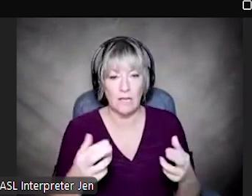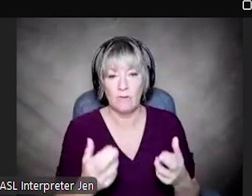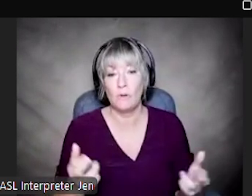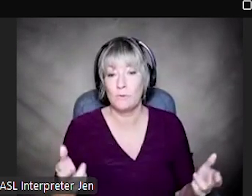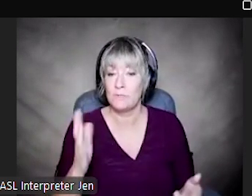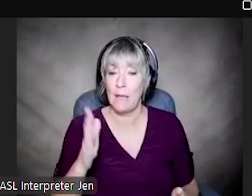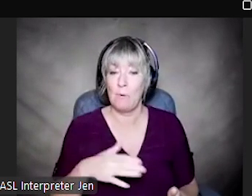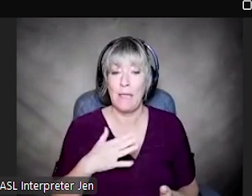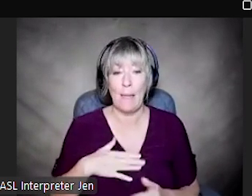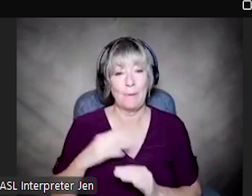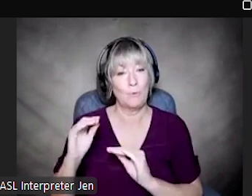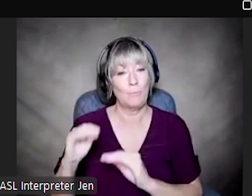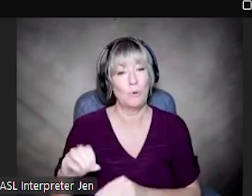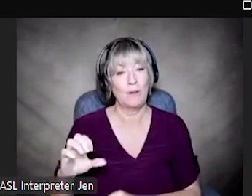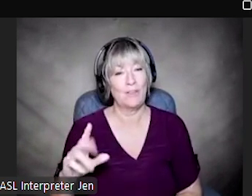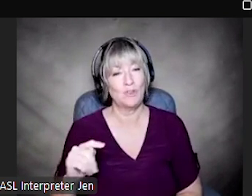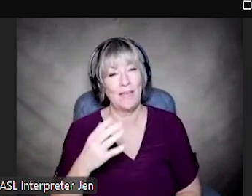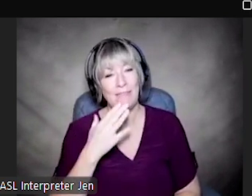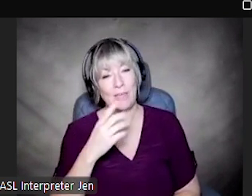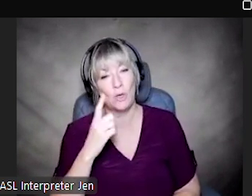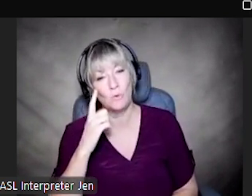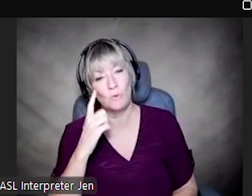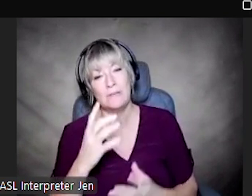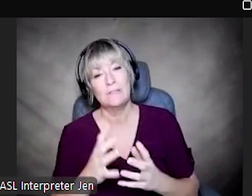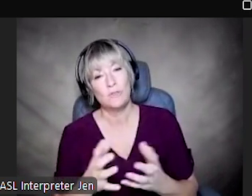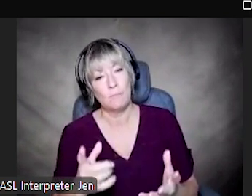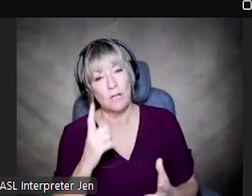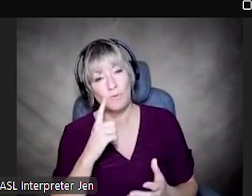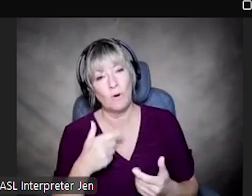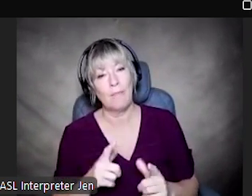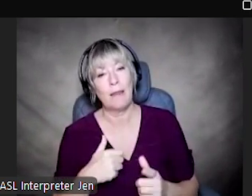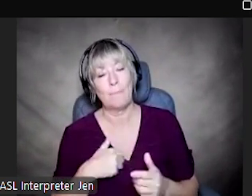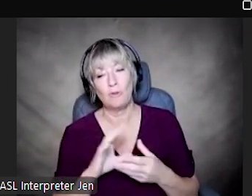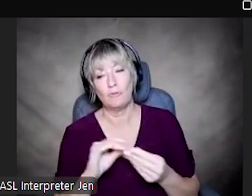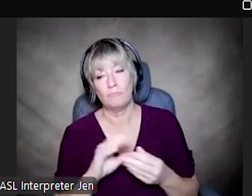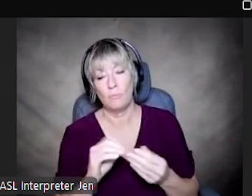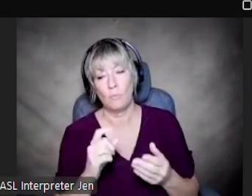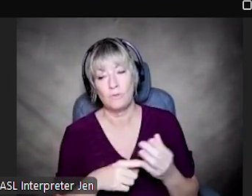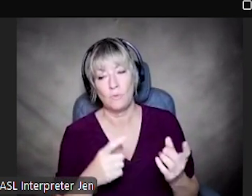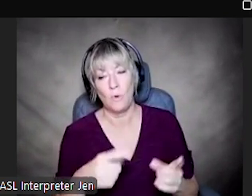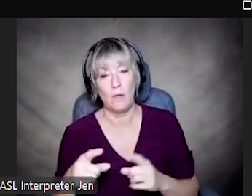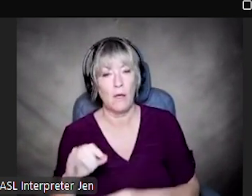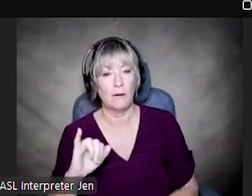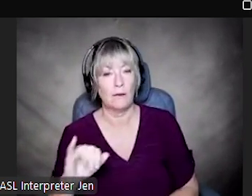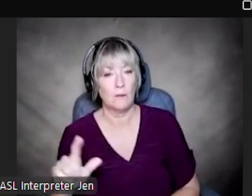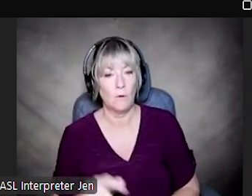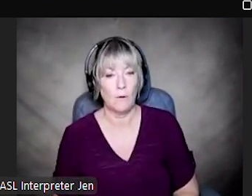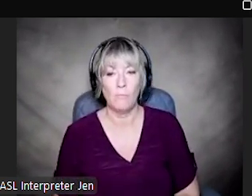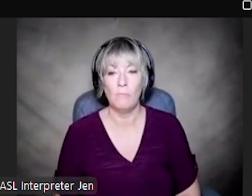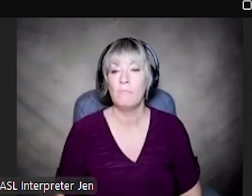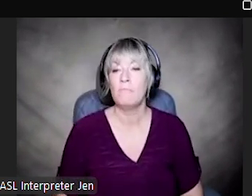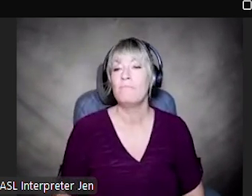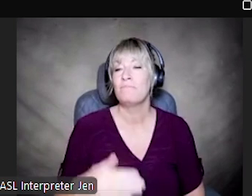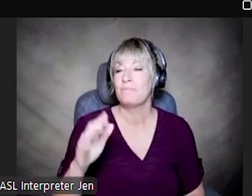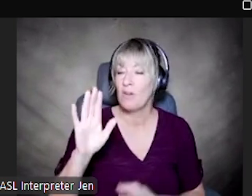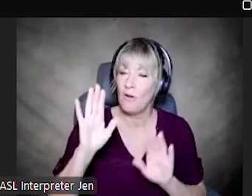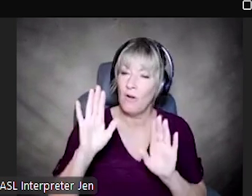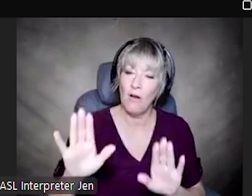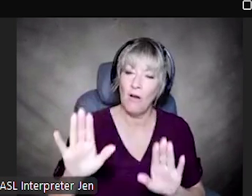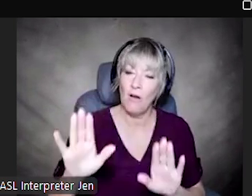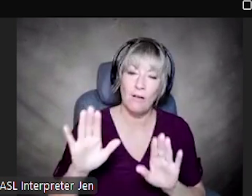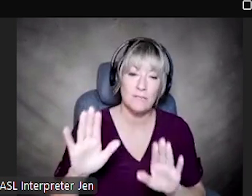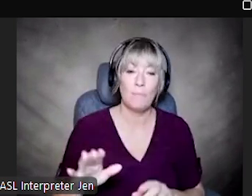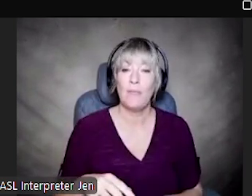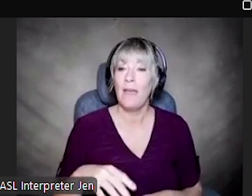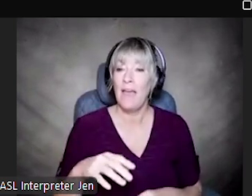happy to drop in the chat. So thank you so much for letting us share a bit about what's happening in Illinois. Allie, fantastic. And the fact